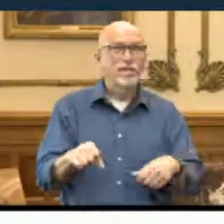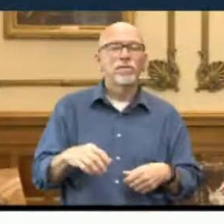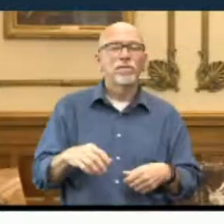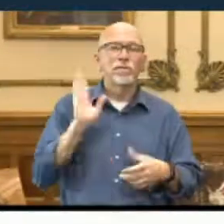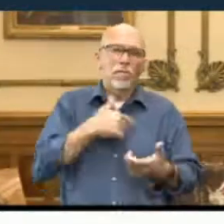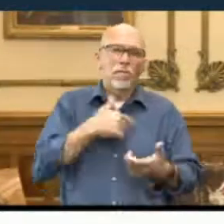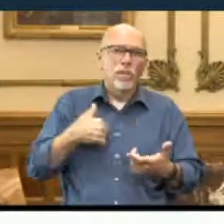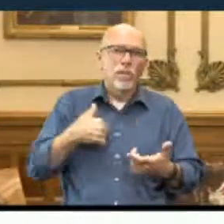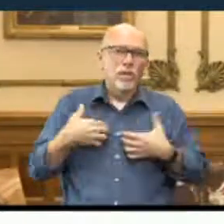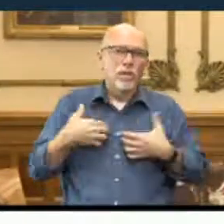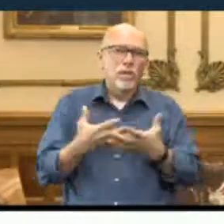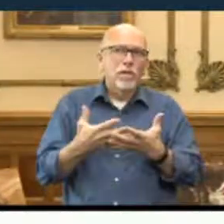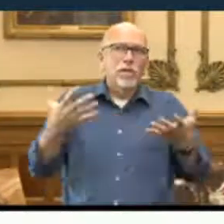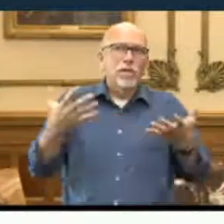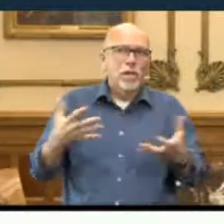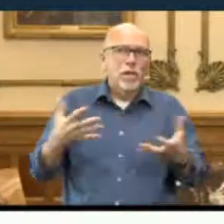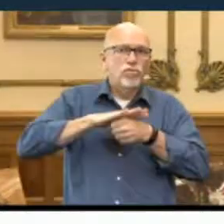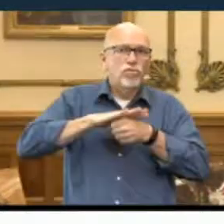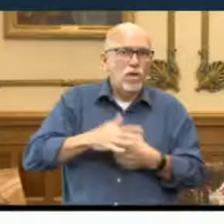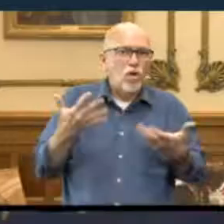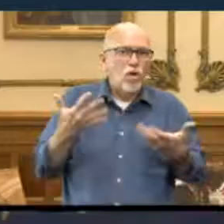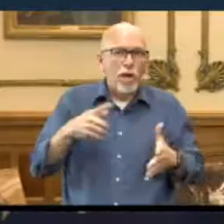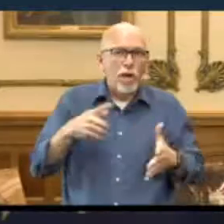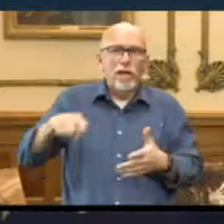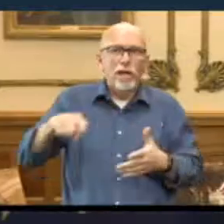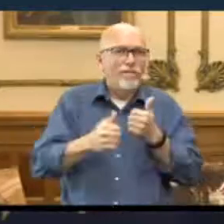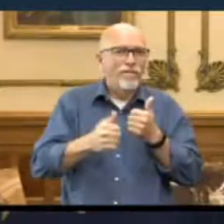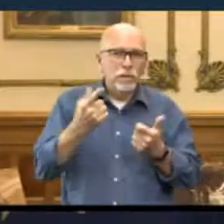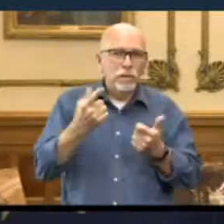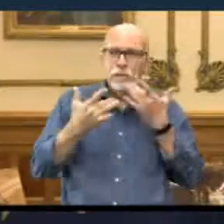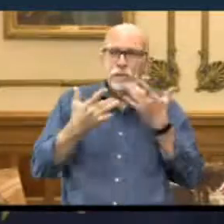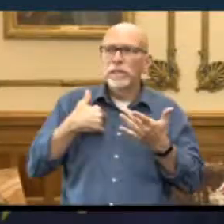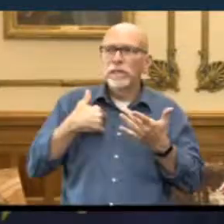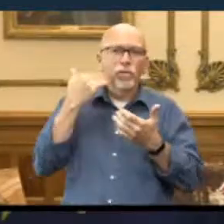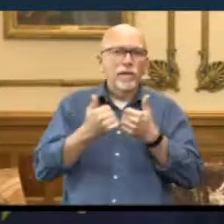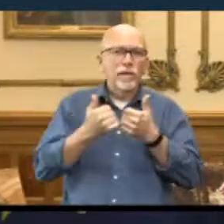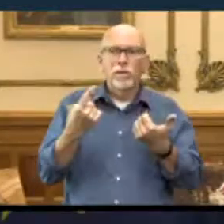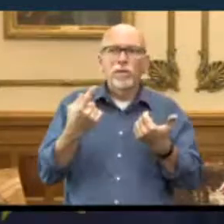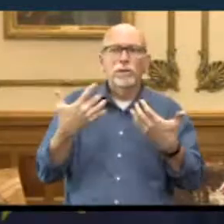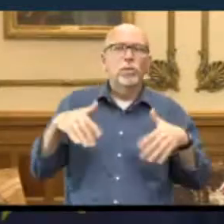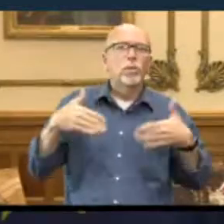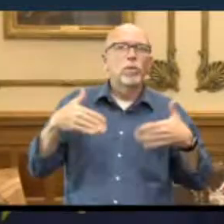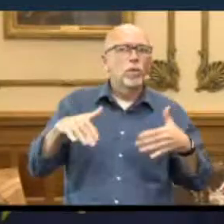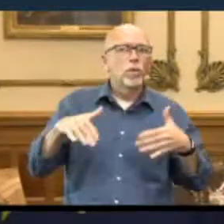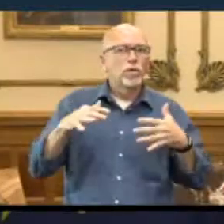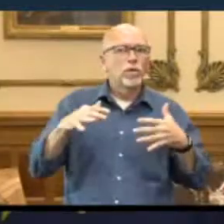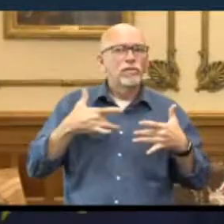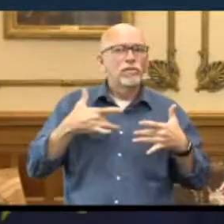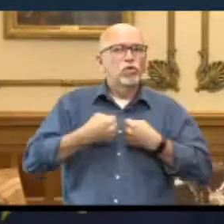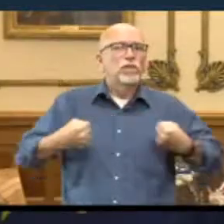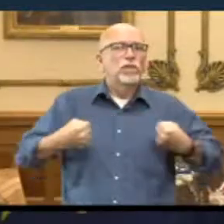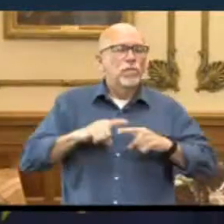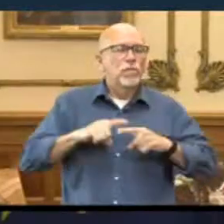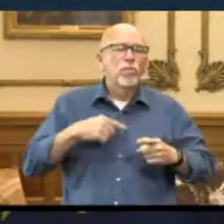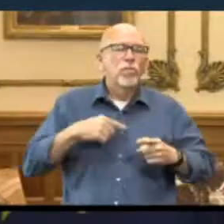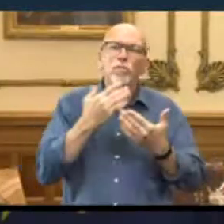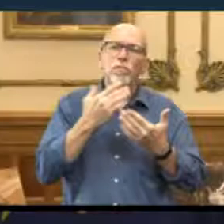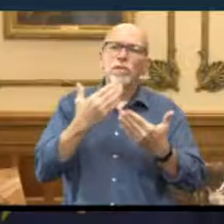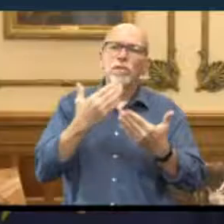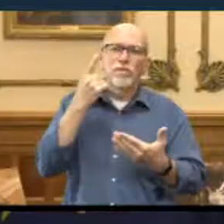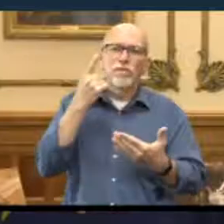of stress and strain here as well, and we are profusely thankful for everything folks are doing to help their